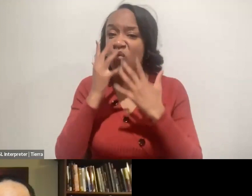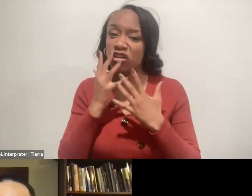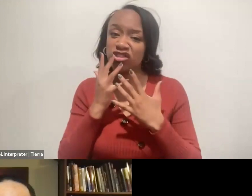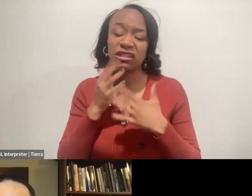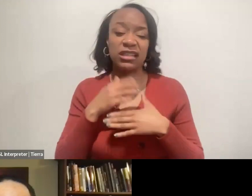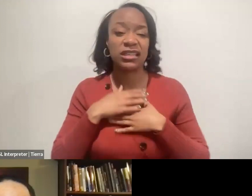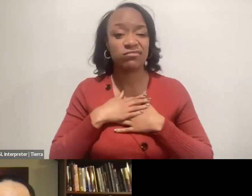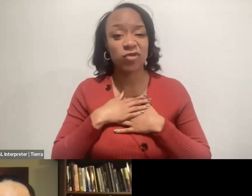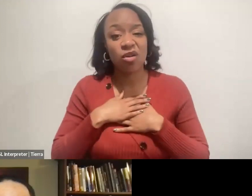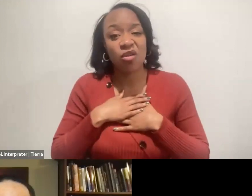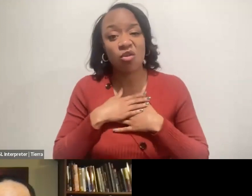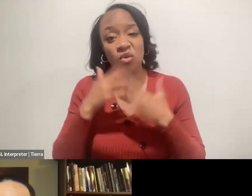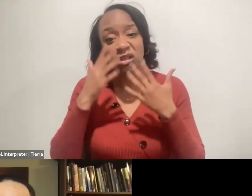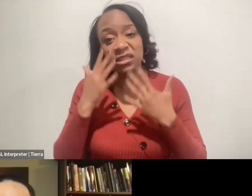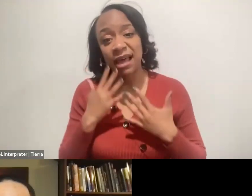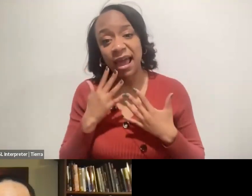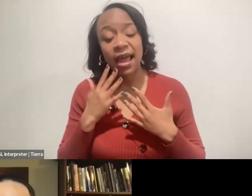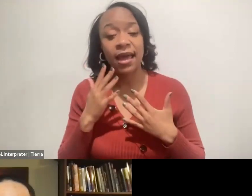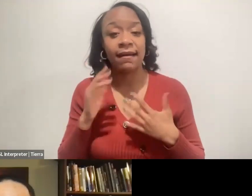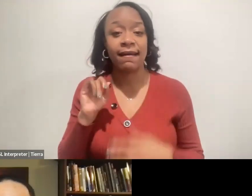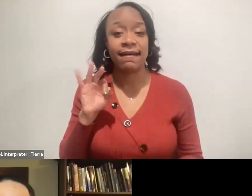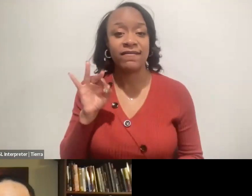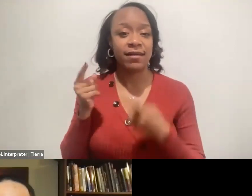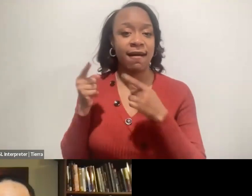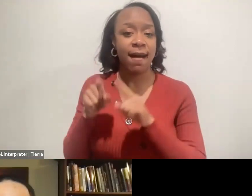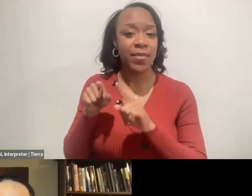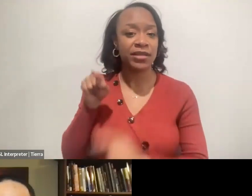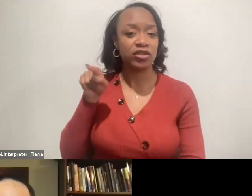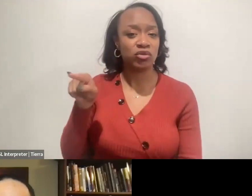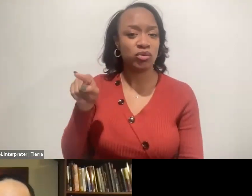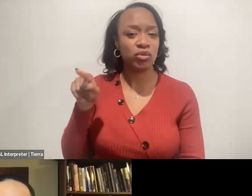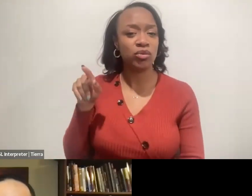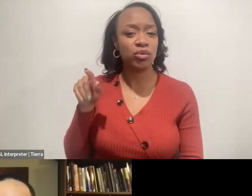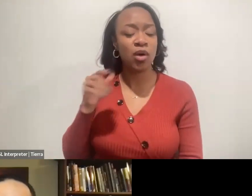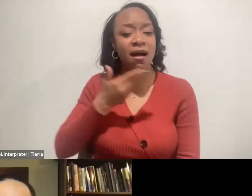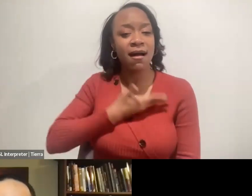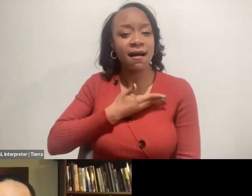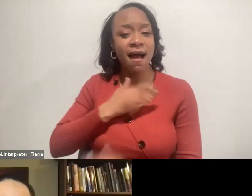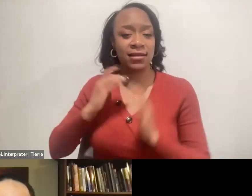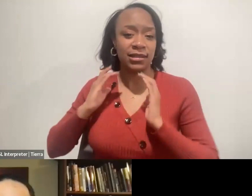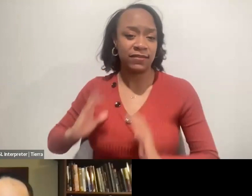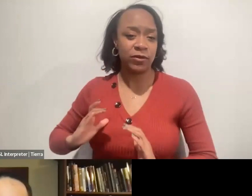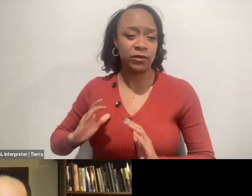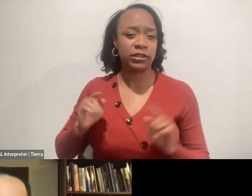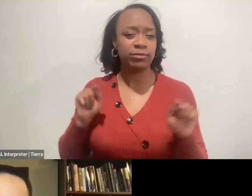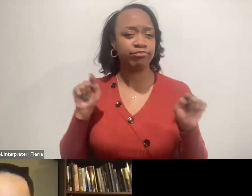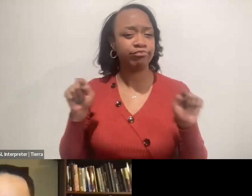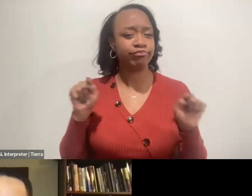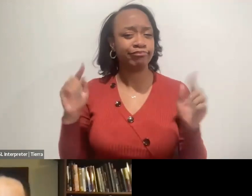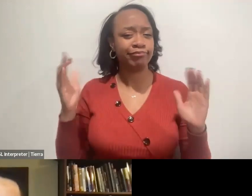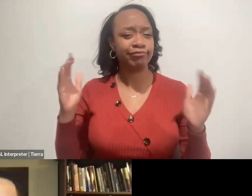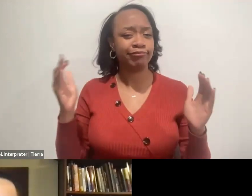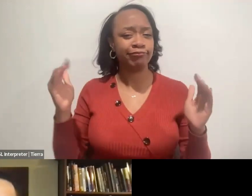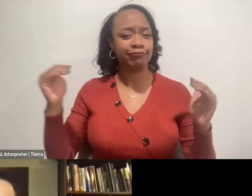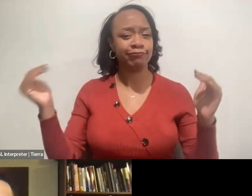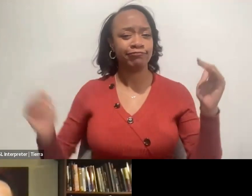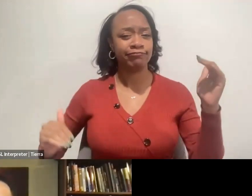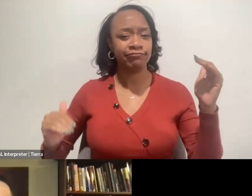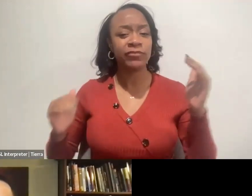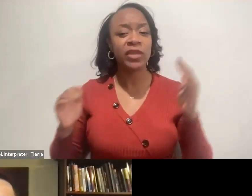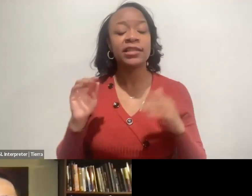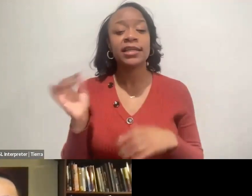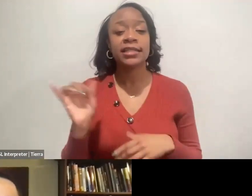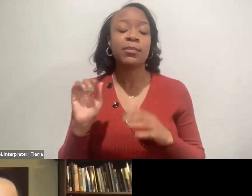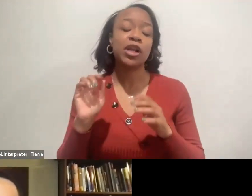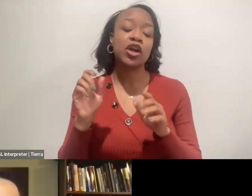sad when it's done to the civilians in Gaza. There's a similar problem with the use of